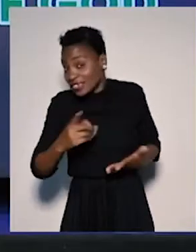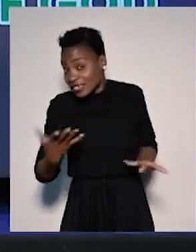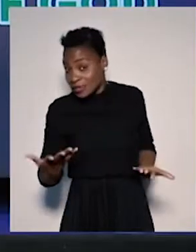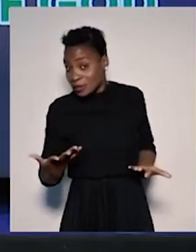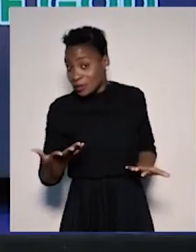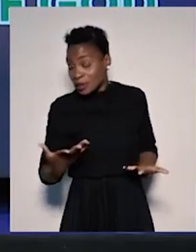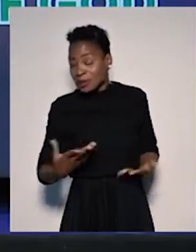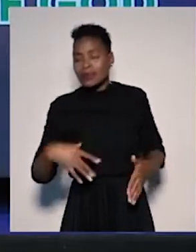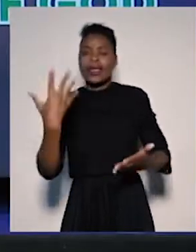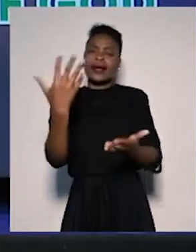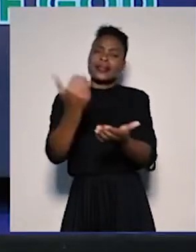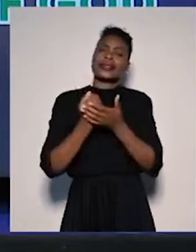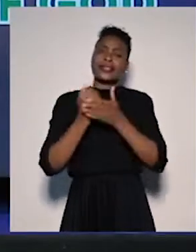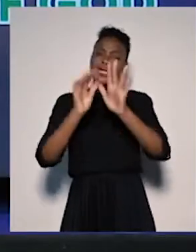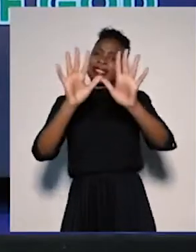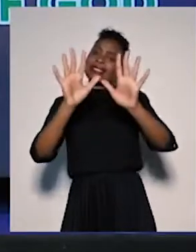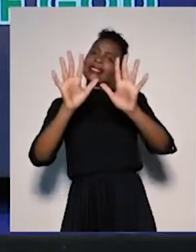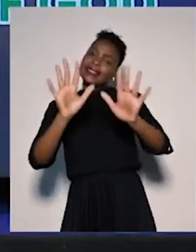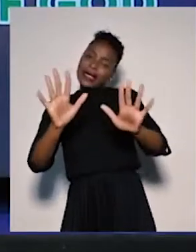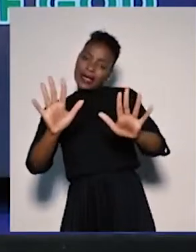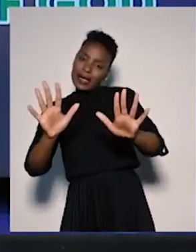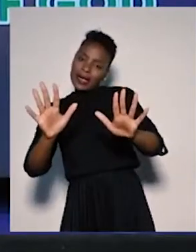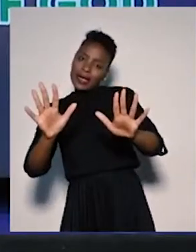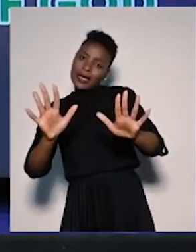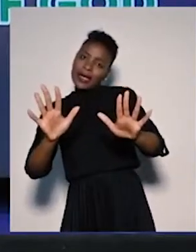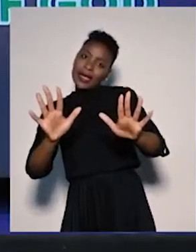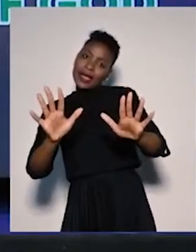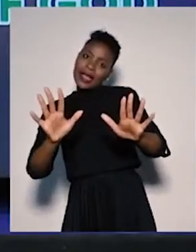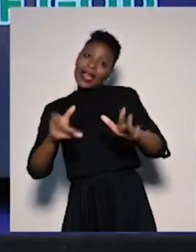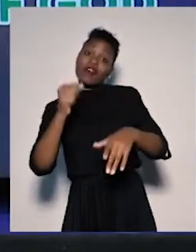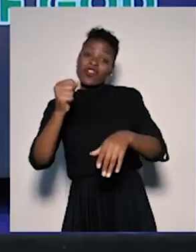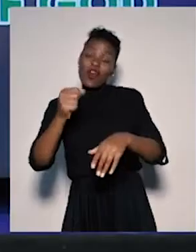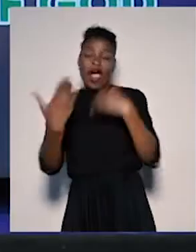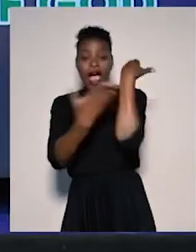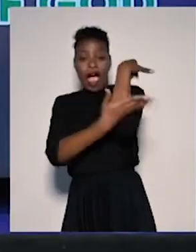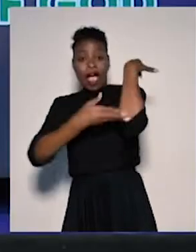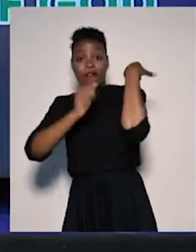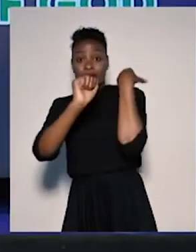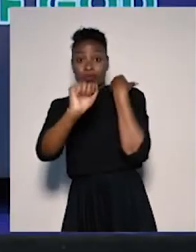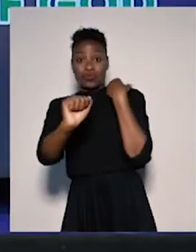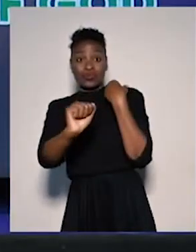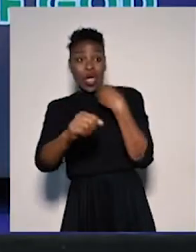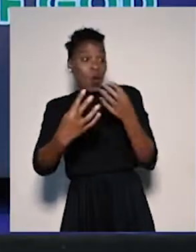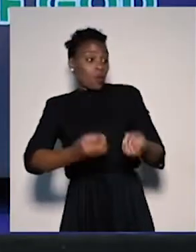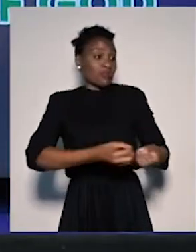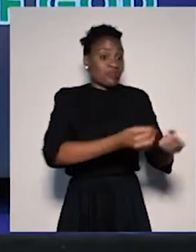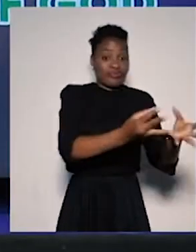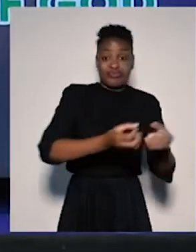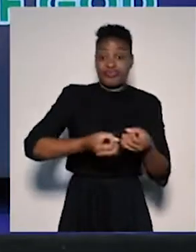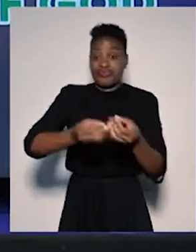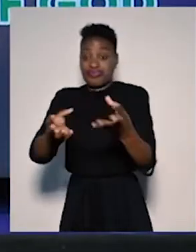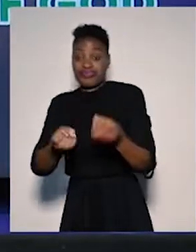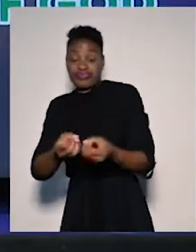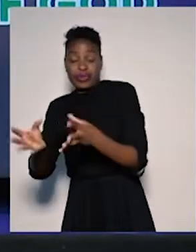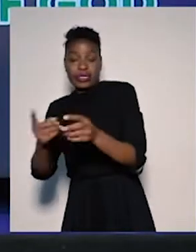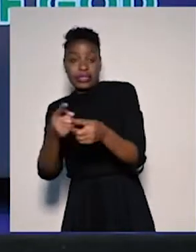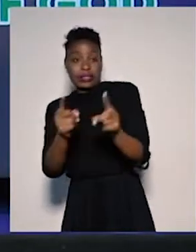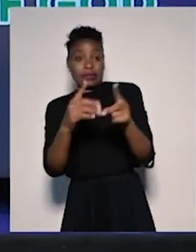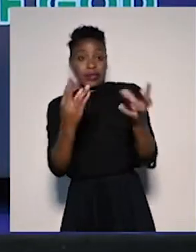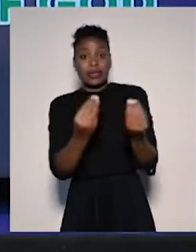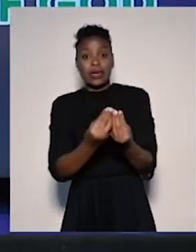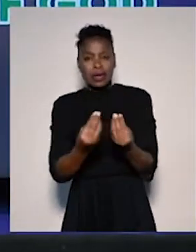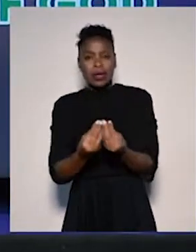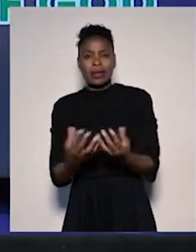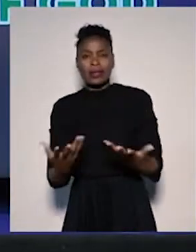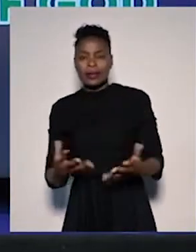He will take a tenth of your grain, your grape harvest, and distribute it among the officers and attendants. So, unka teksi aluna,